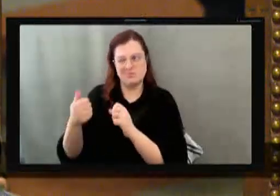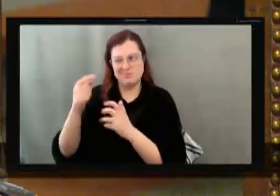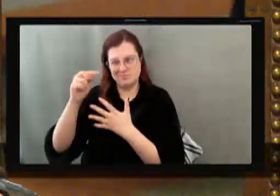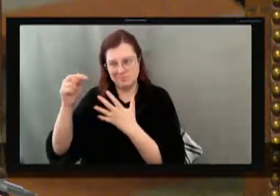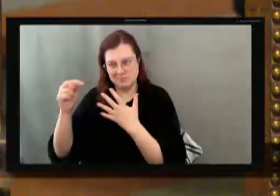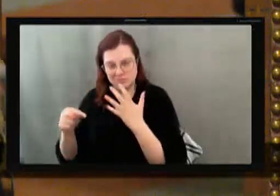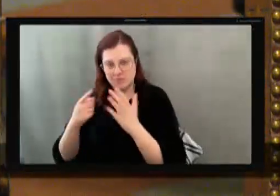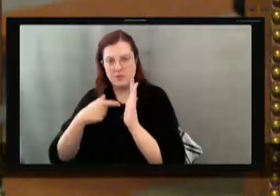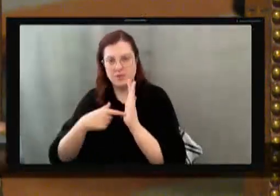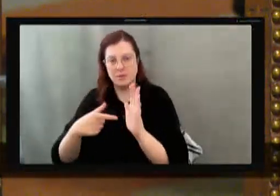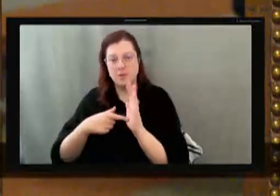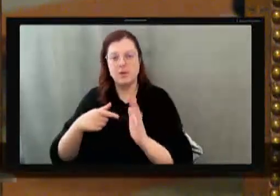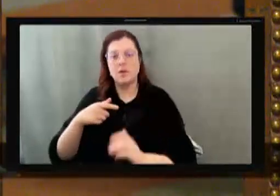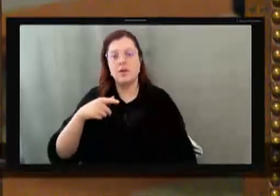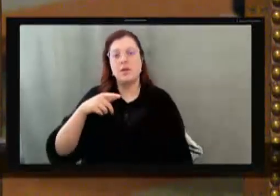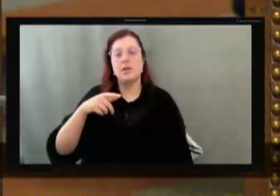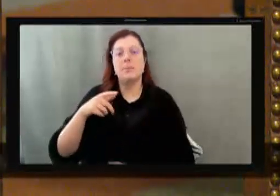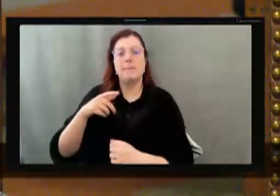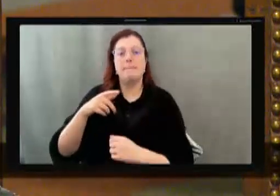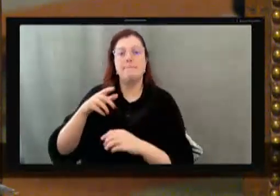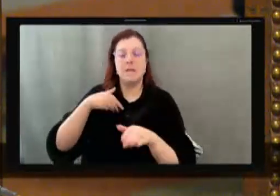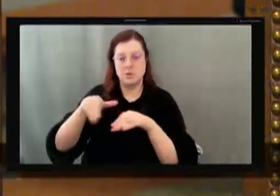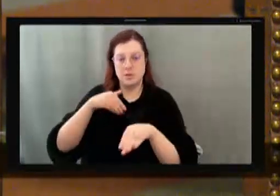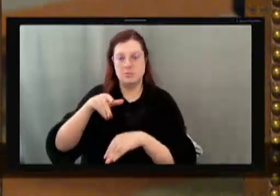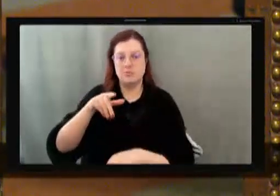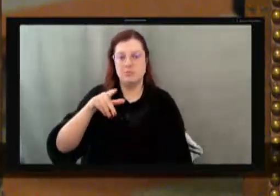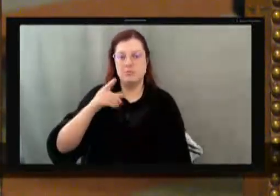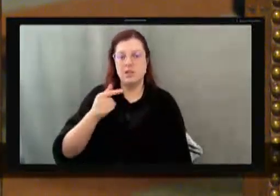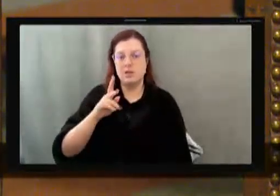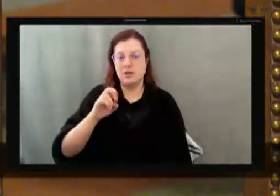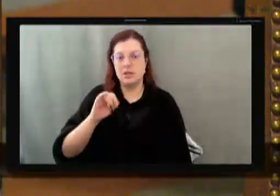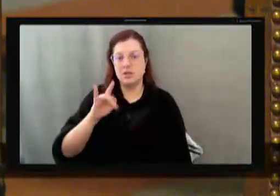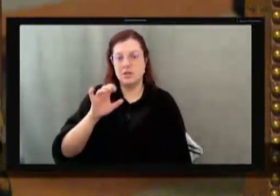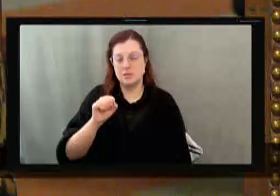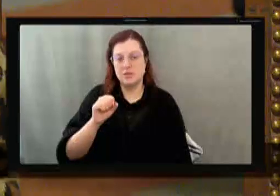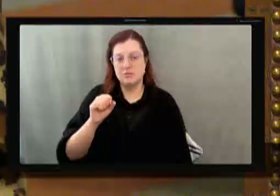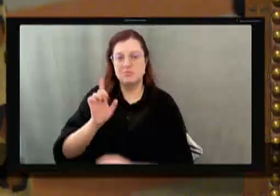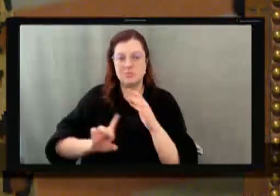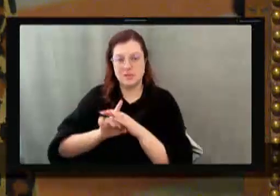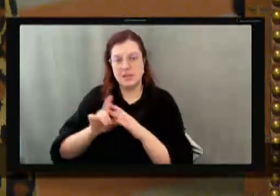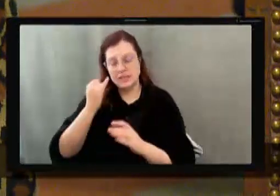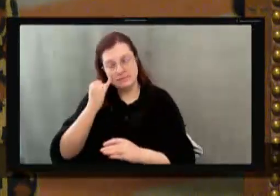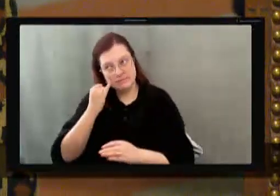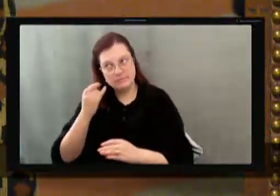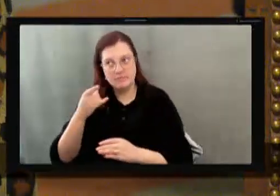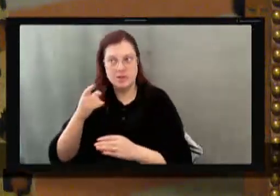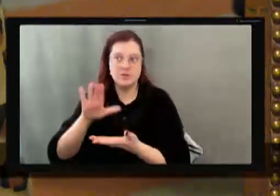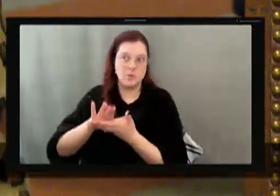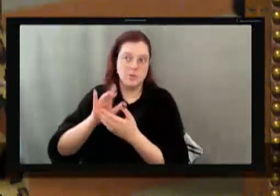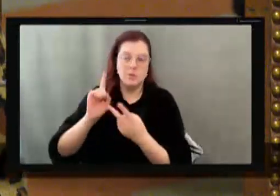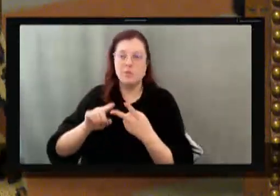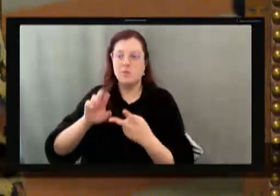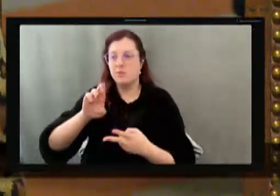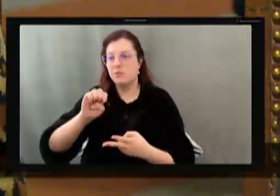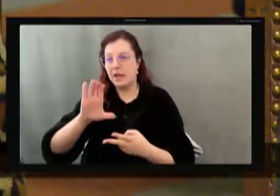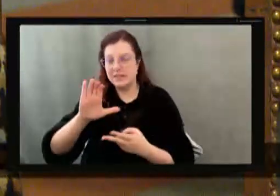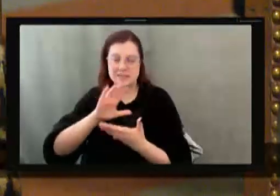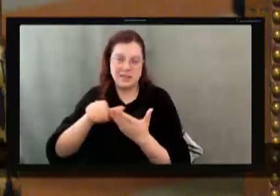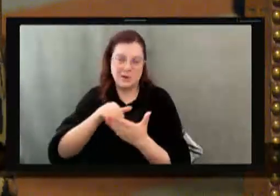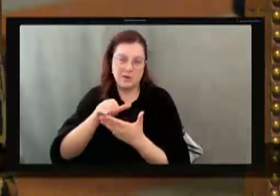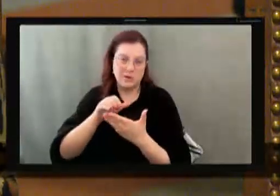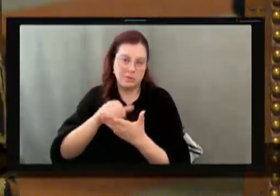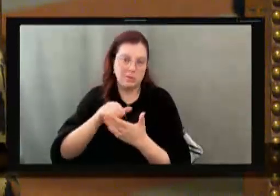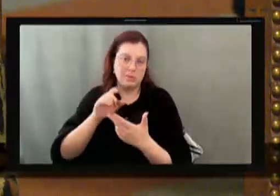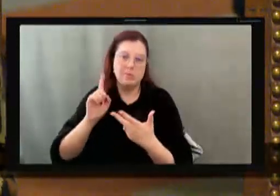that's where children get factored in, the presence of children rather. Is there a school there? Is there a rec center? Is there a playground? That